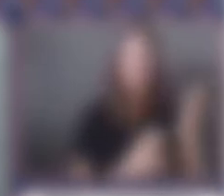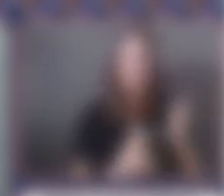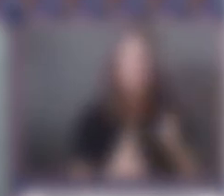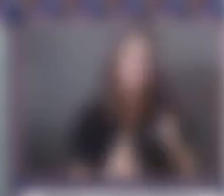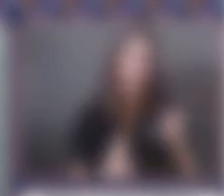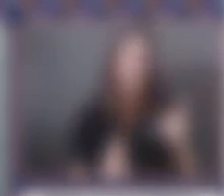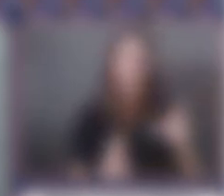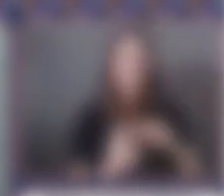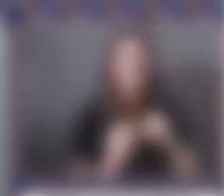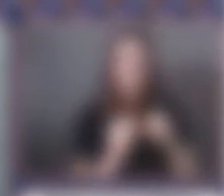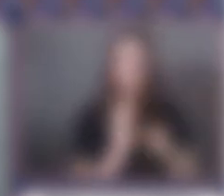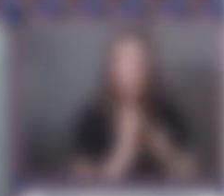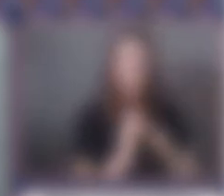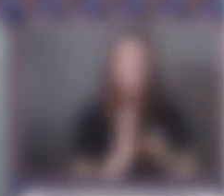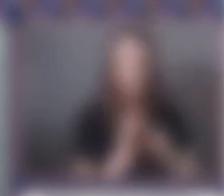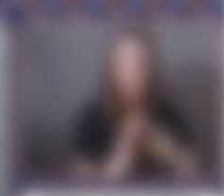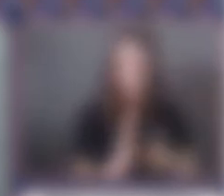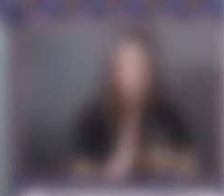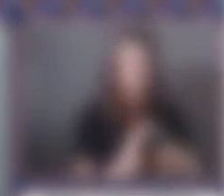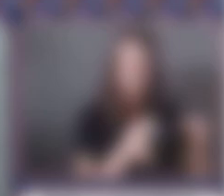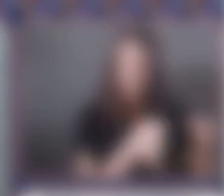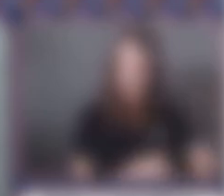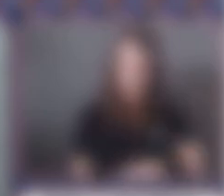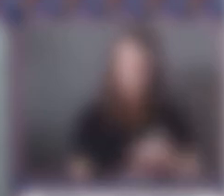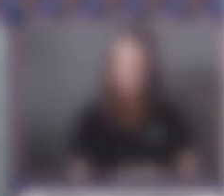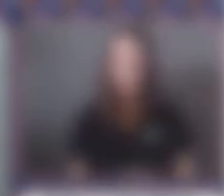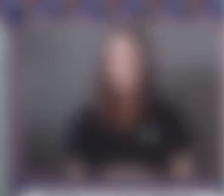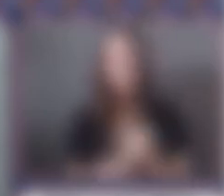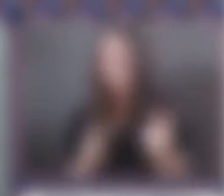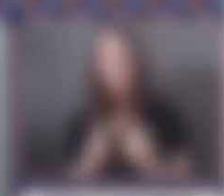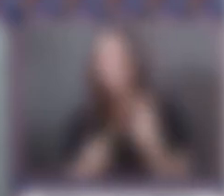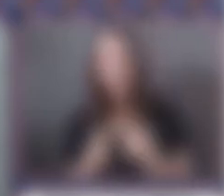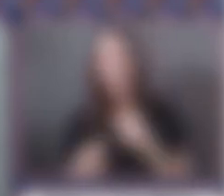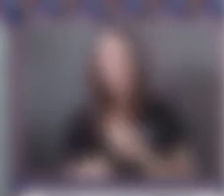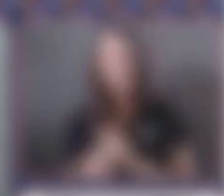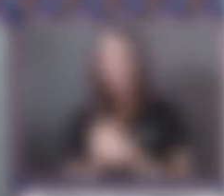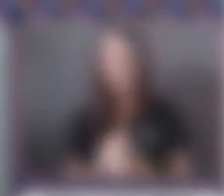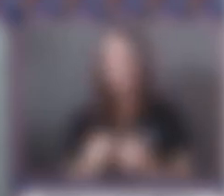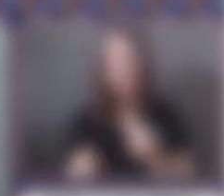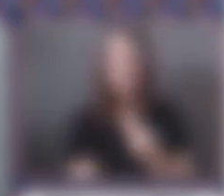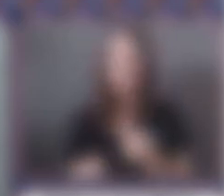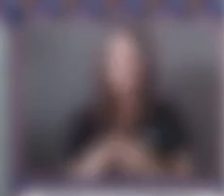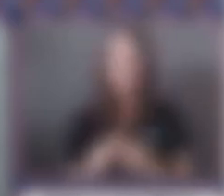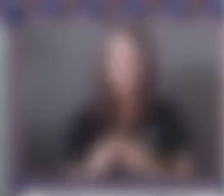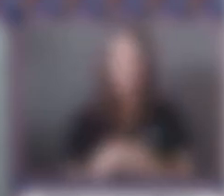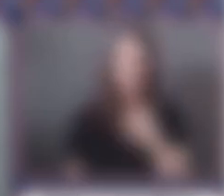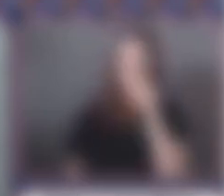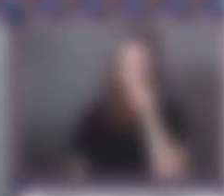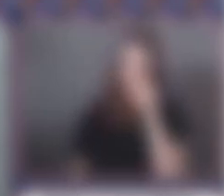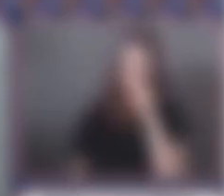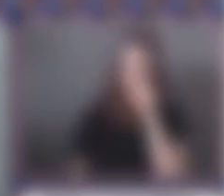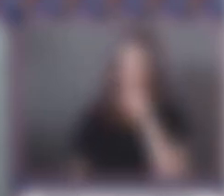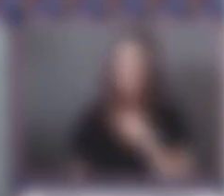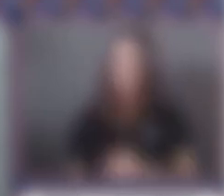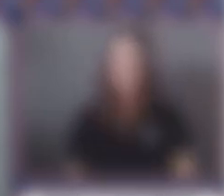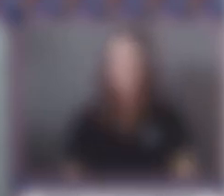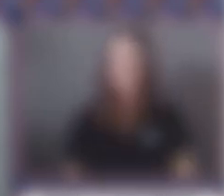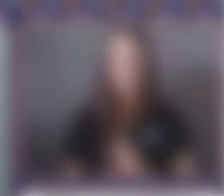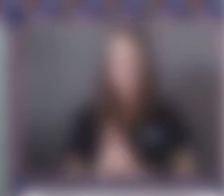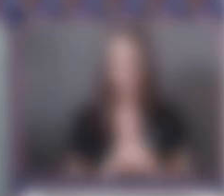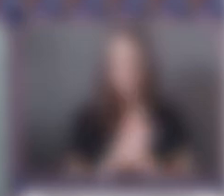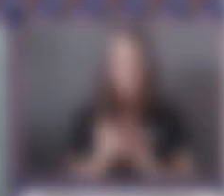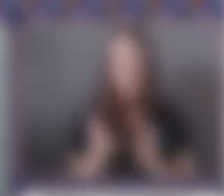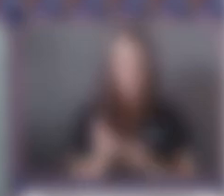also some broader changes to access around eligibility reconsideration. New rules will make sure the NDIA can check progress and